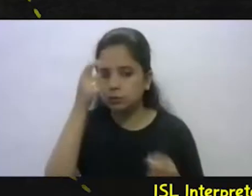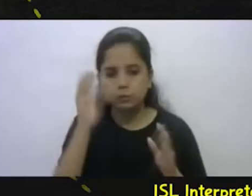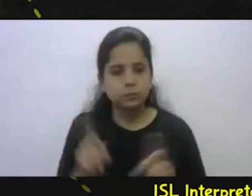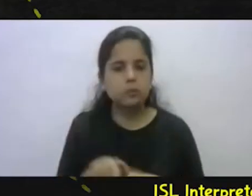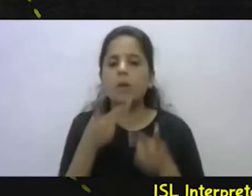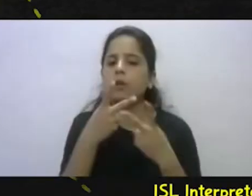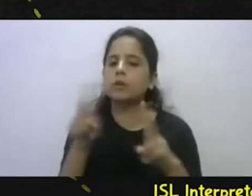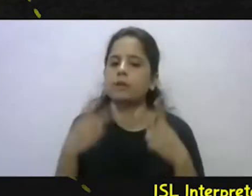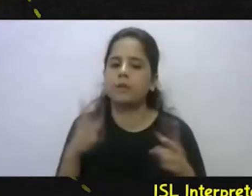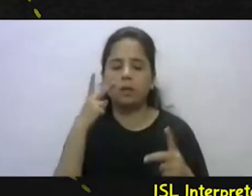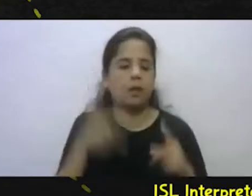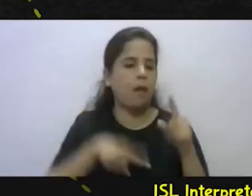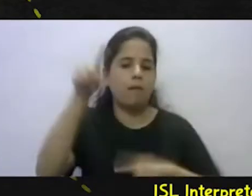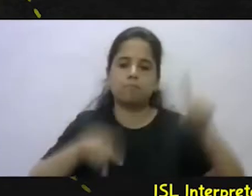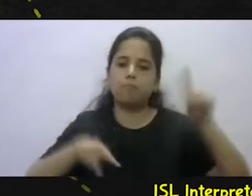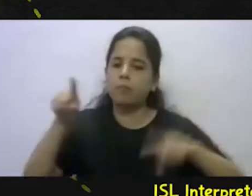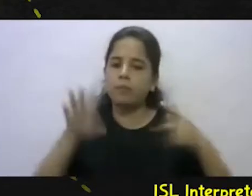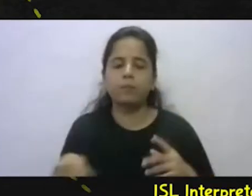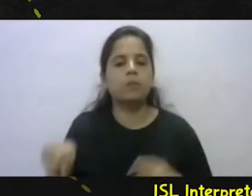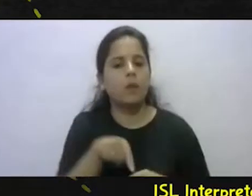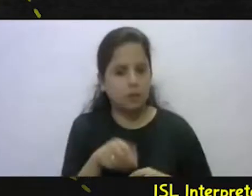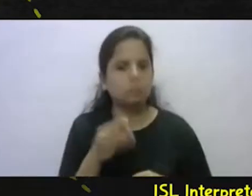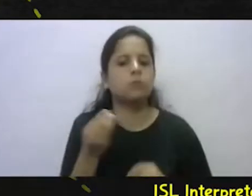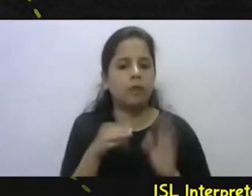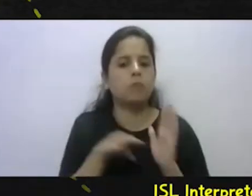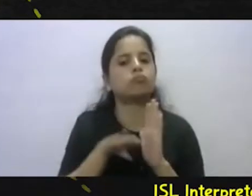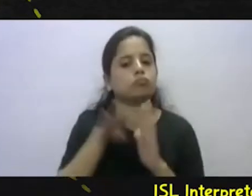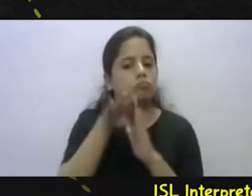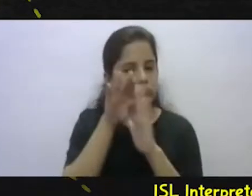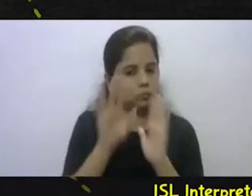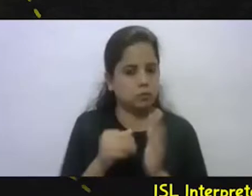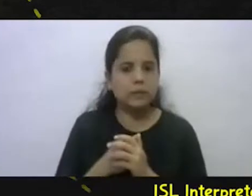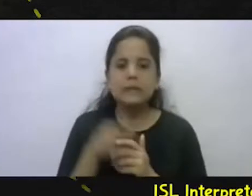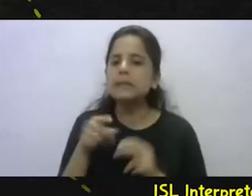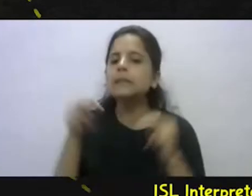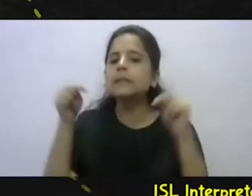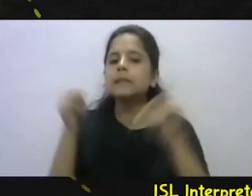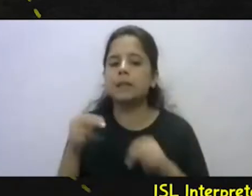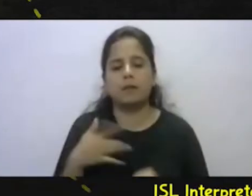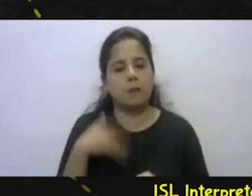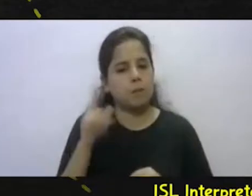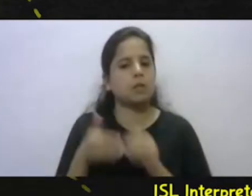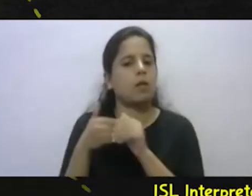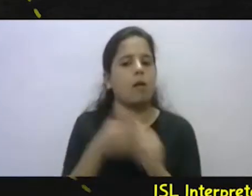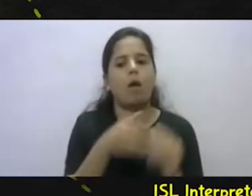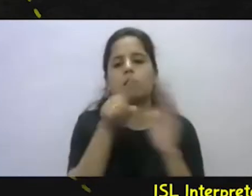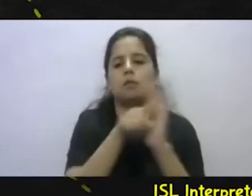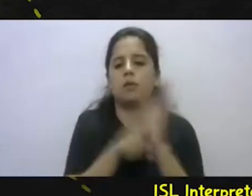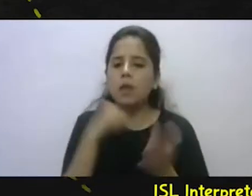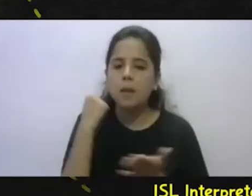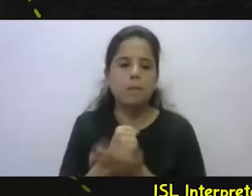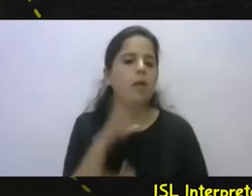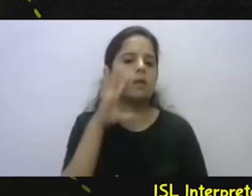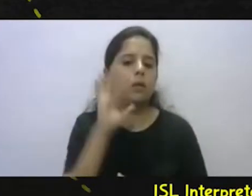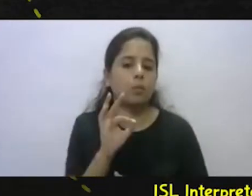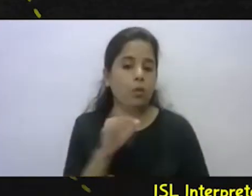different scales and intensity. There is a need to have guidelines, especially when